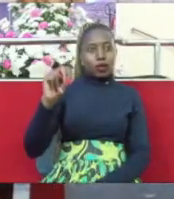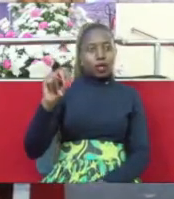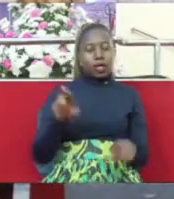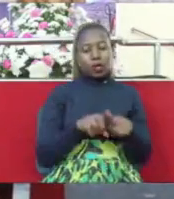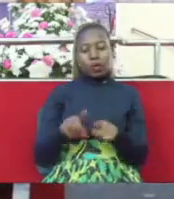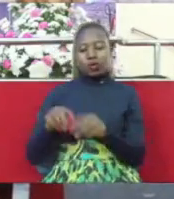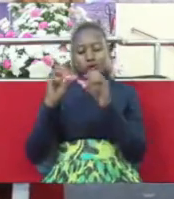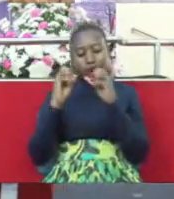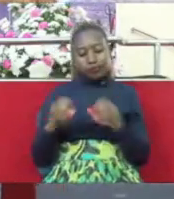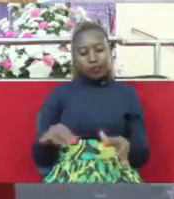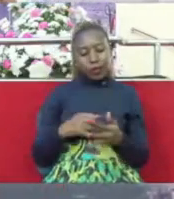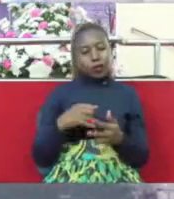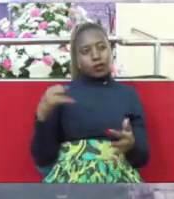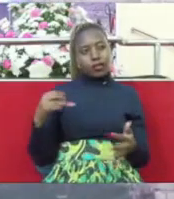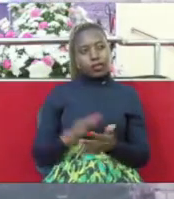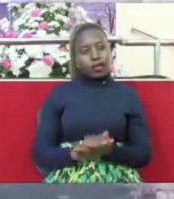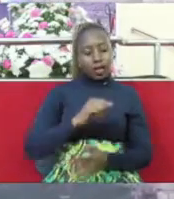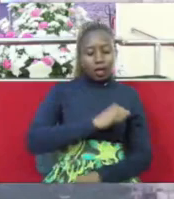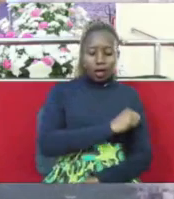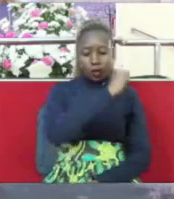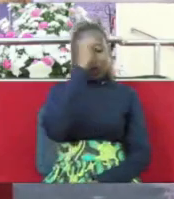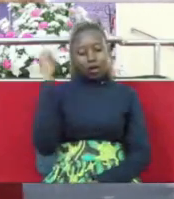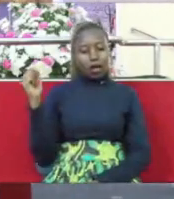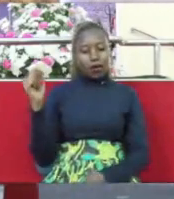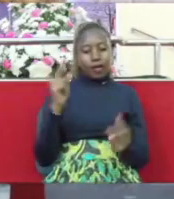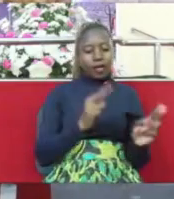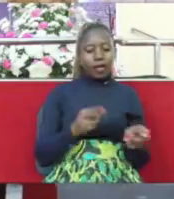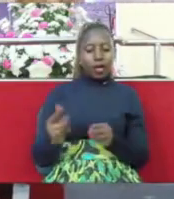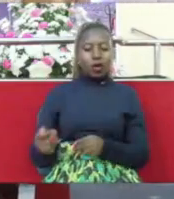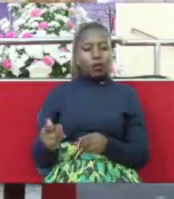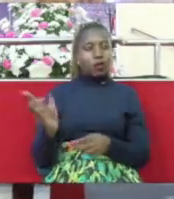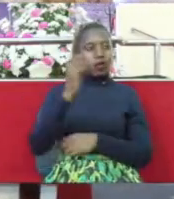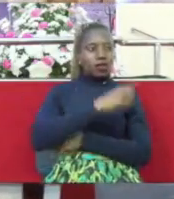And he woke up as if it was any other day, waking up as